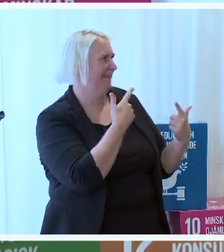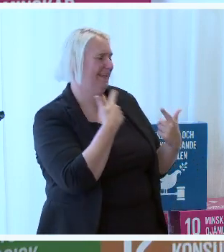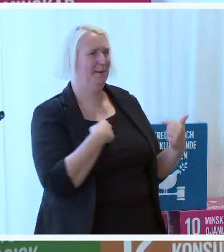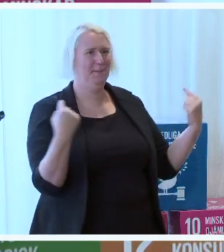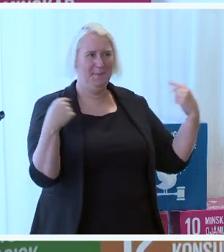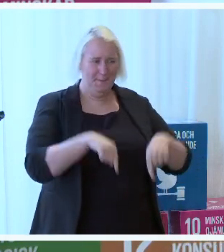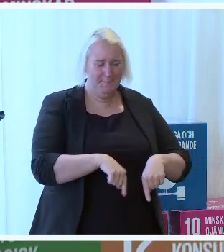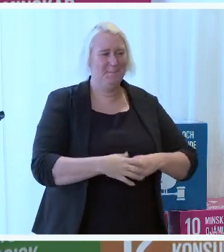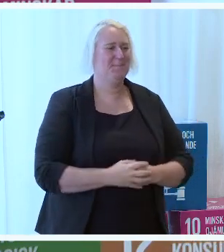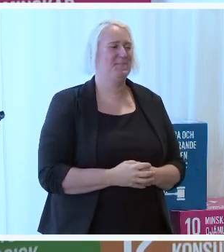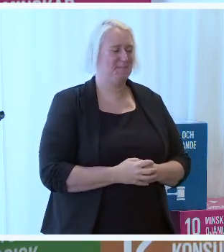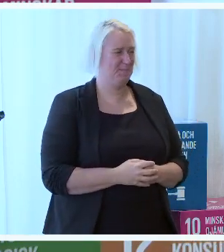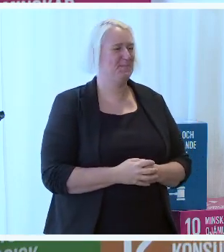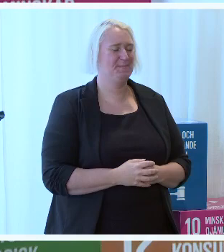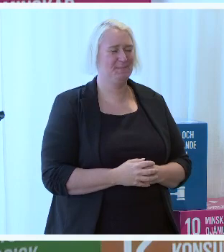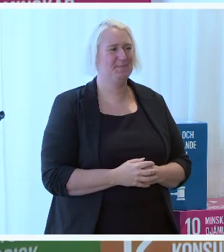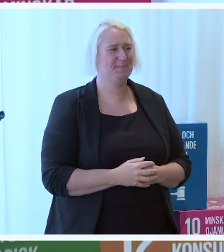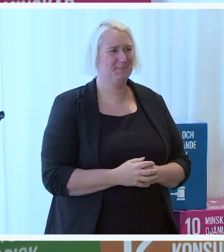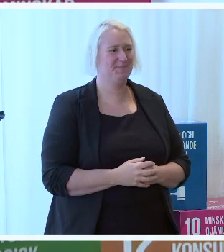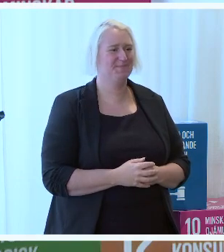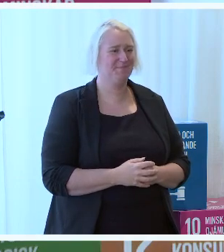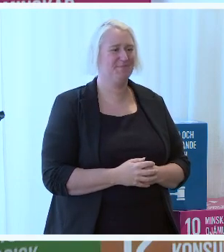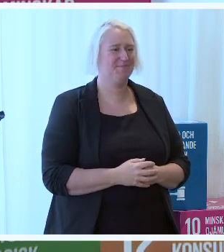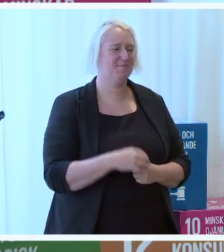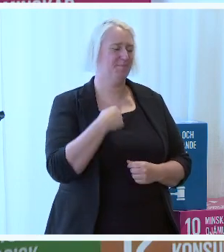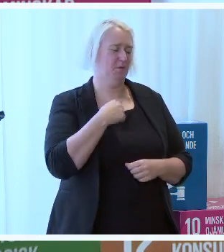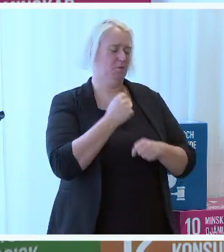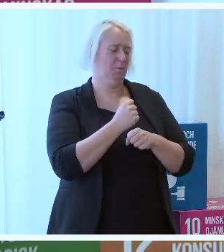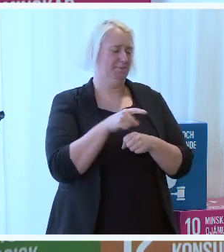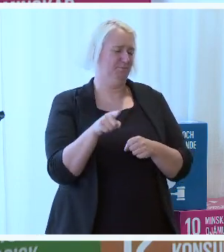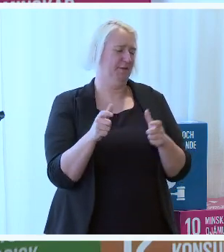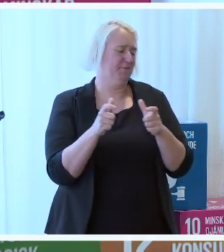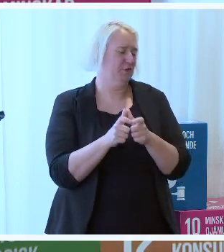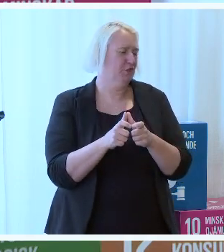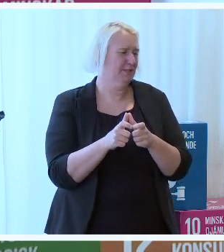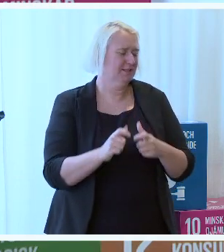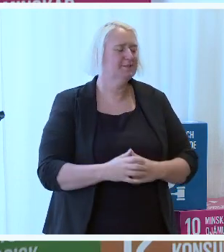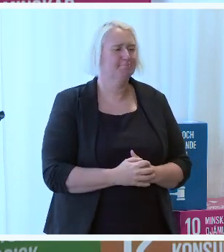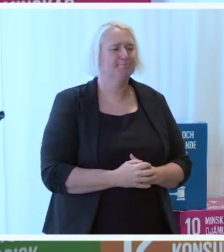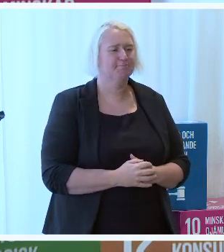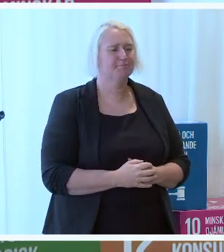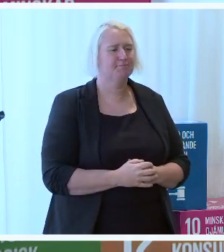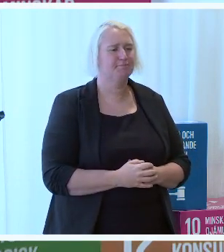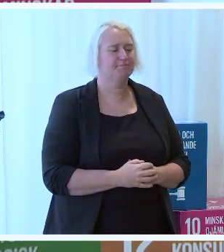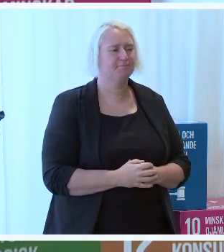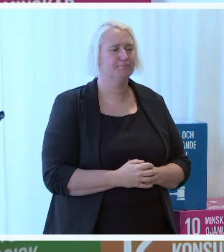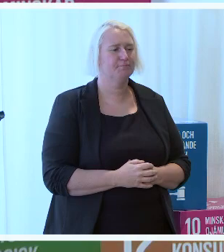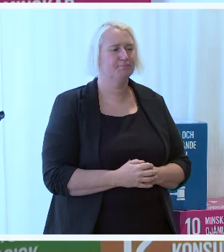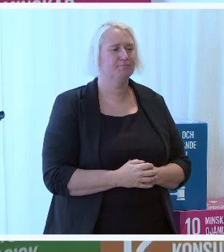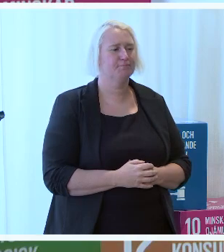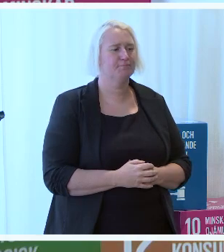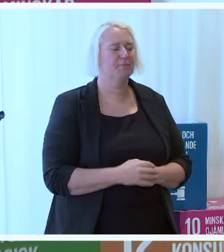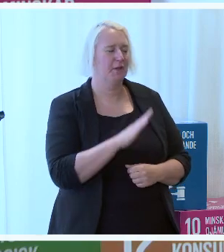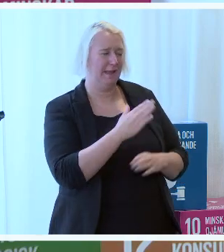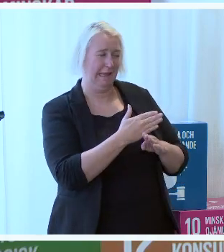the Gender Protection Inclusion Advisor at Islamic Relief. Before I answer your question, I would